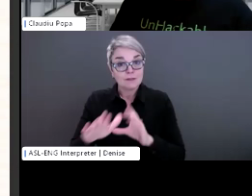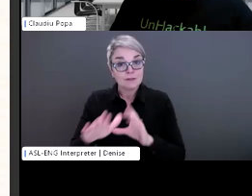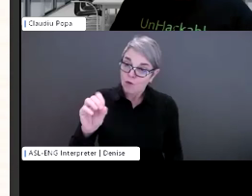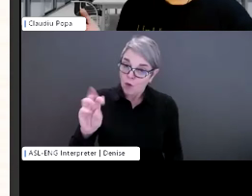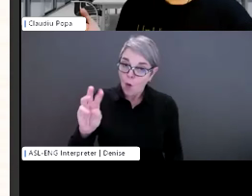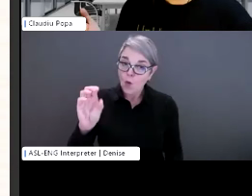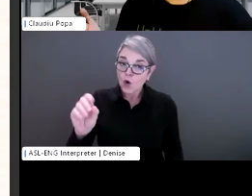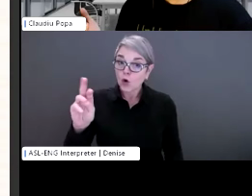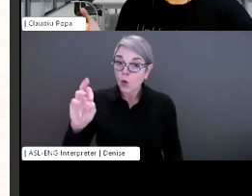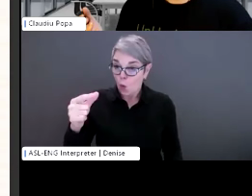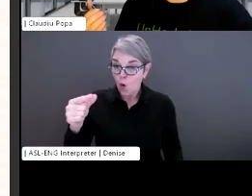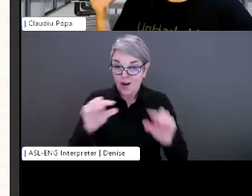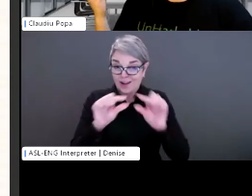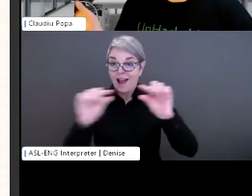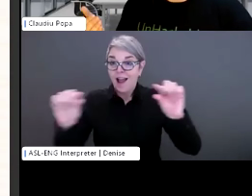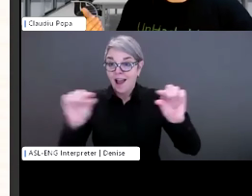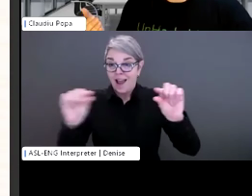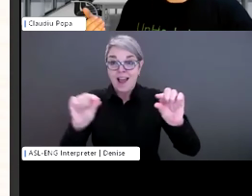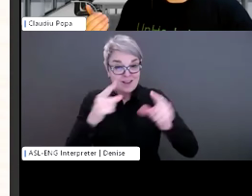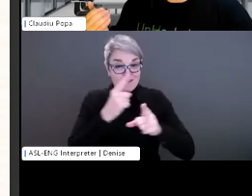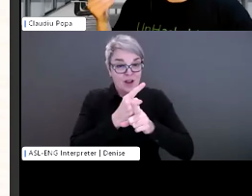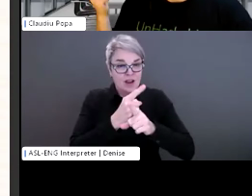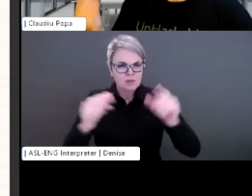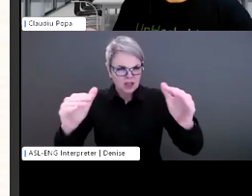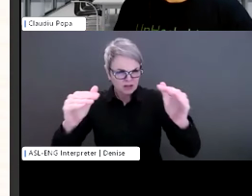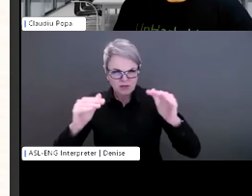something.com will instantly